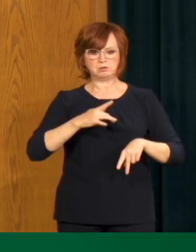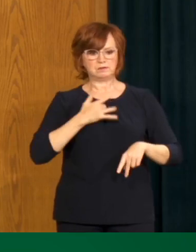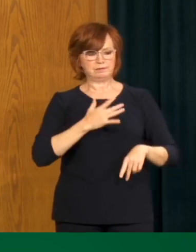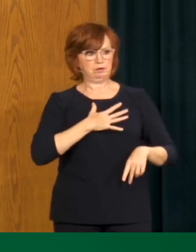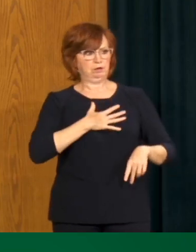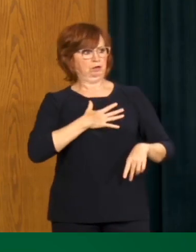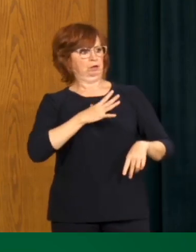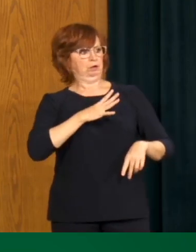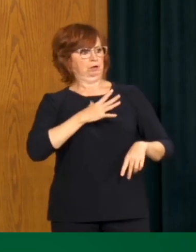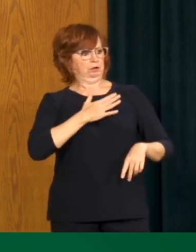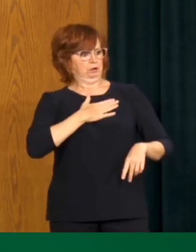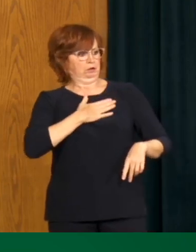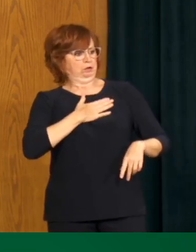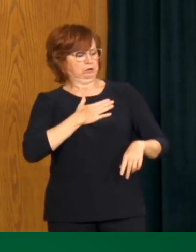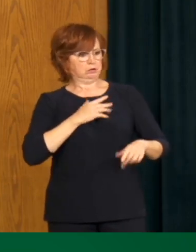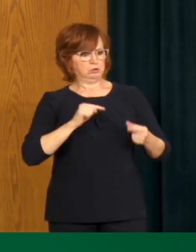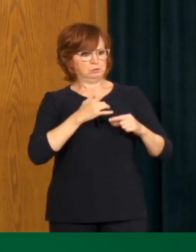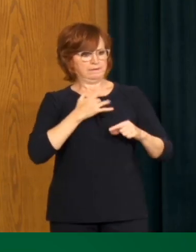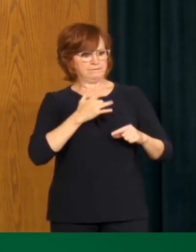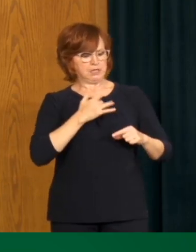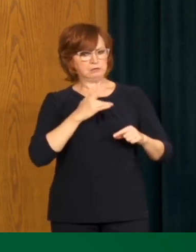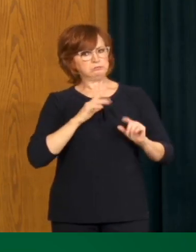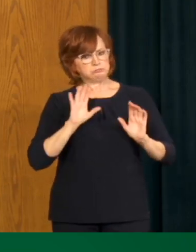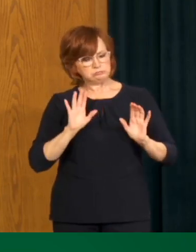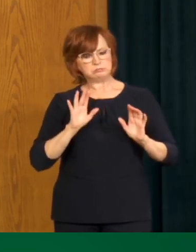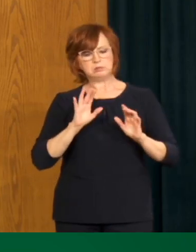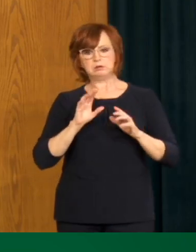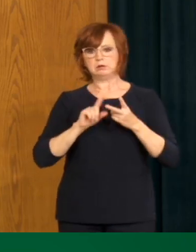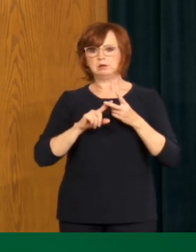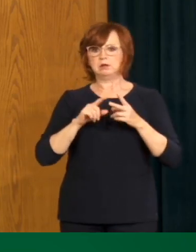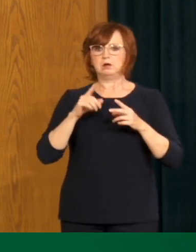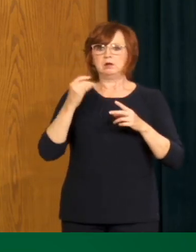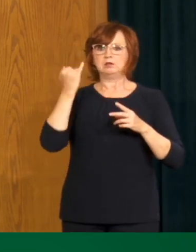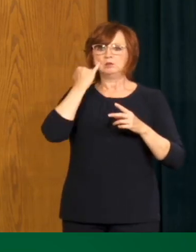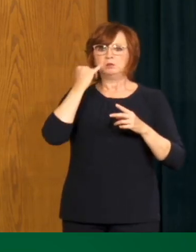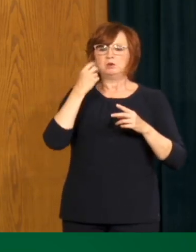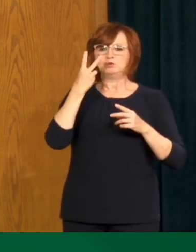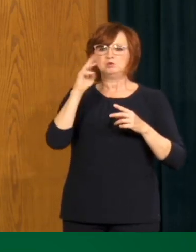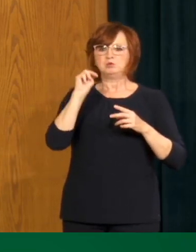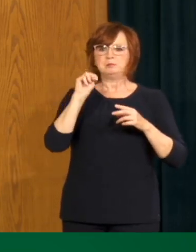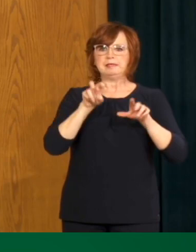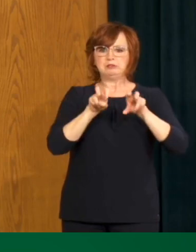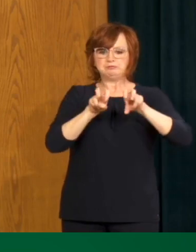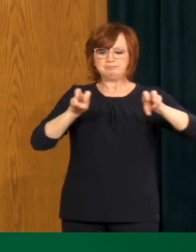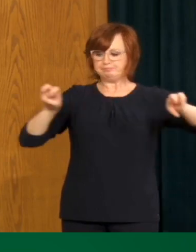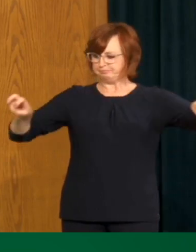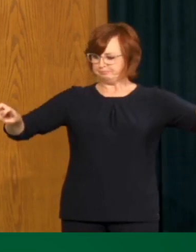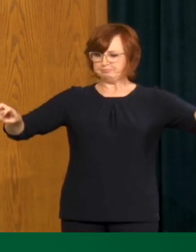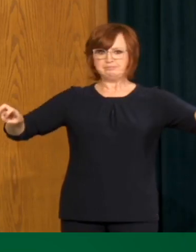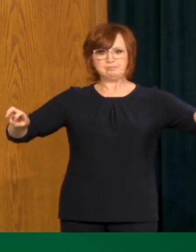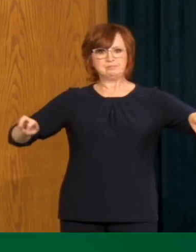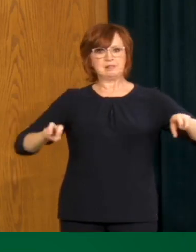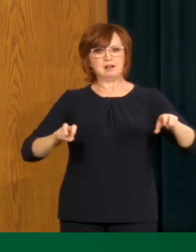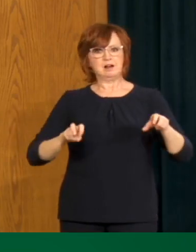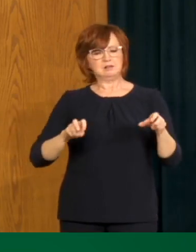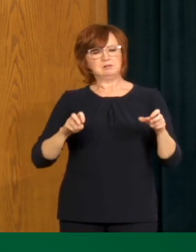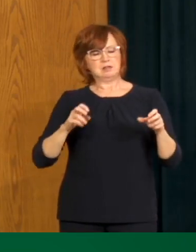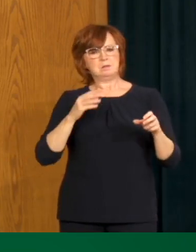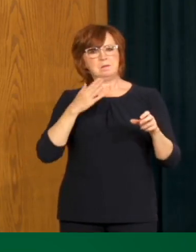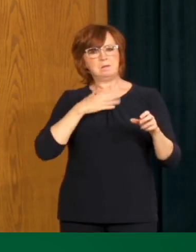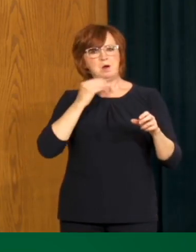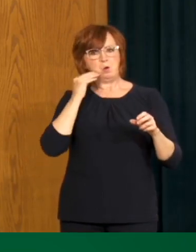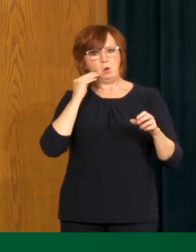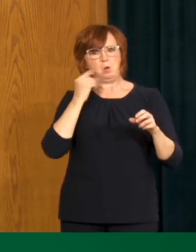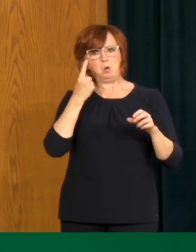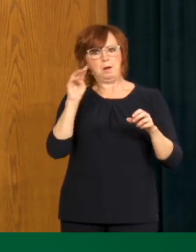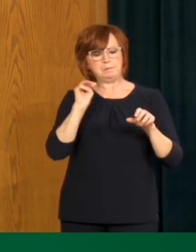does feel strange that you're sitting 2 meters apart at home or in a place where you're familiar and where previously people would sit closer together, I